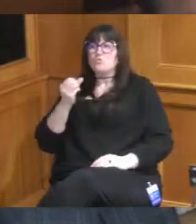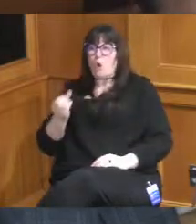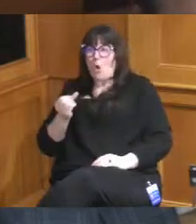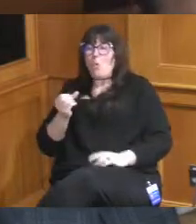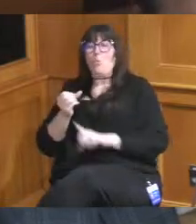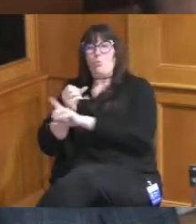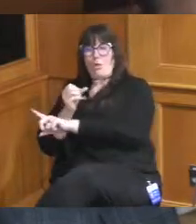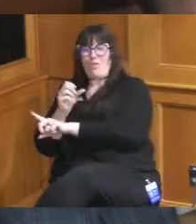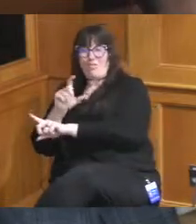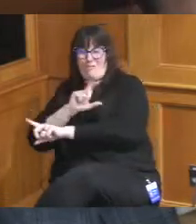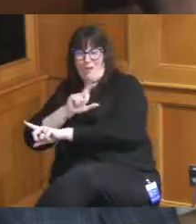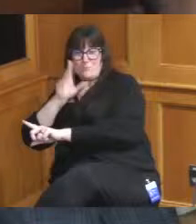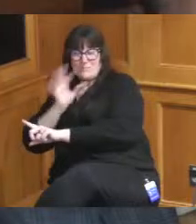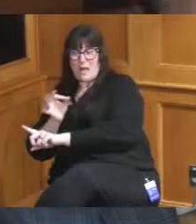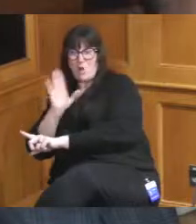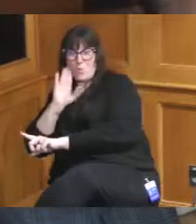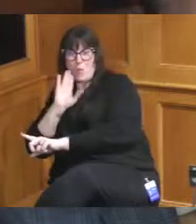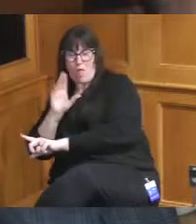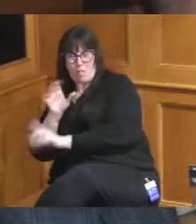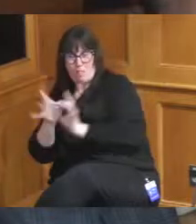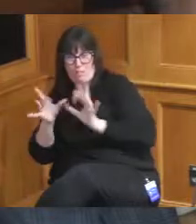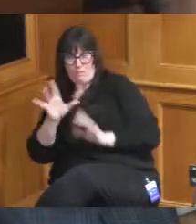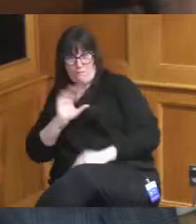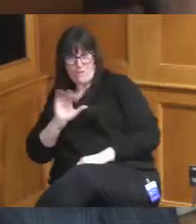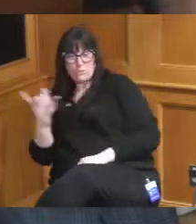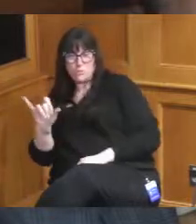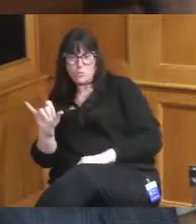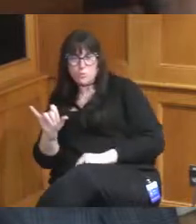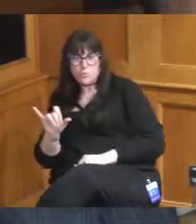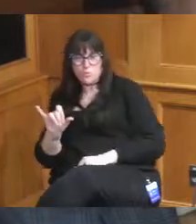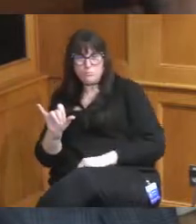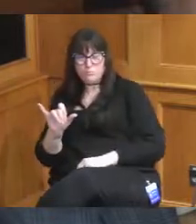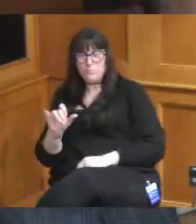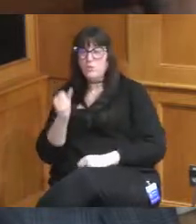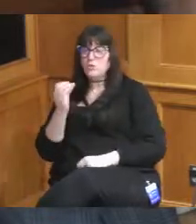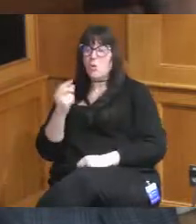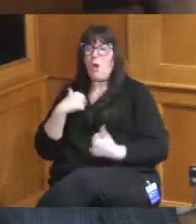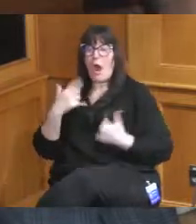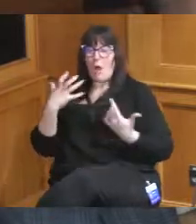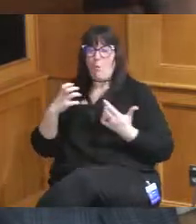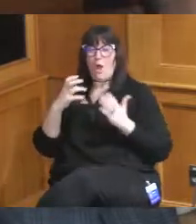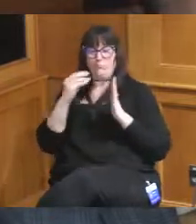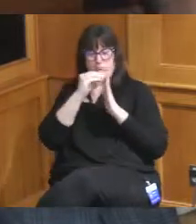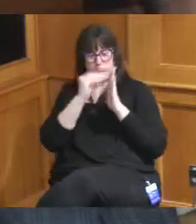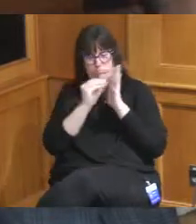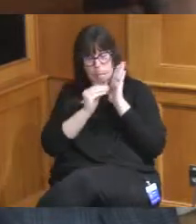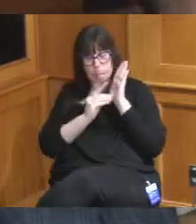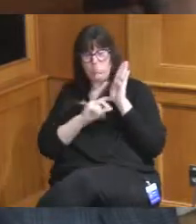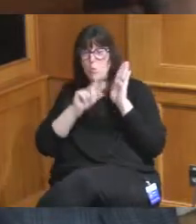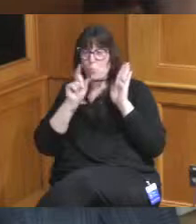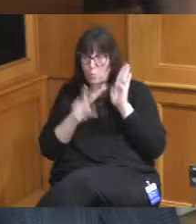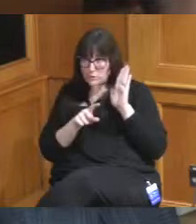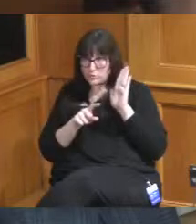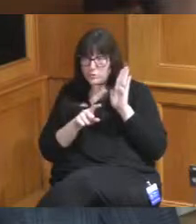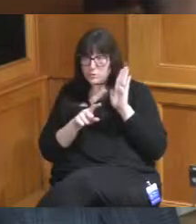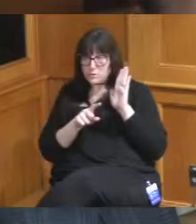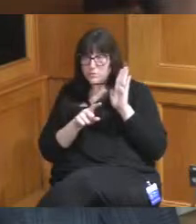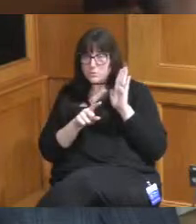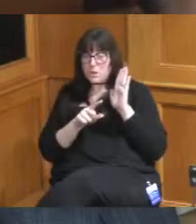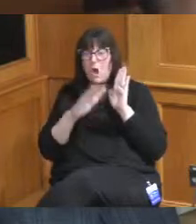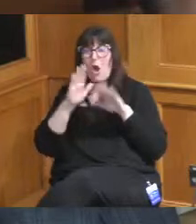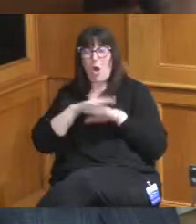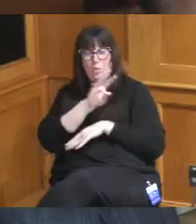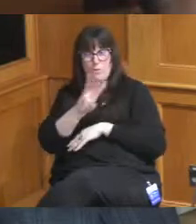Here are the laws, and you know, here's the questions that you guys had that we can at least have on our